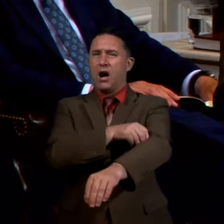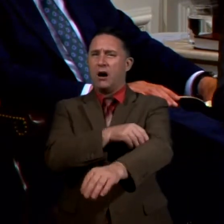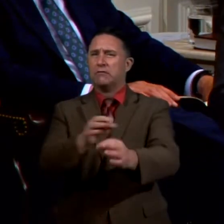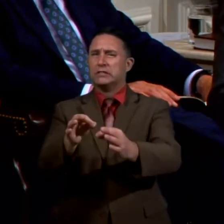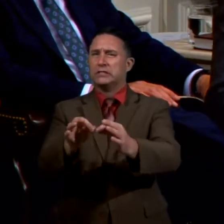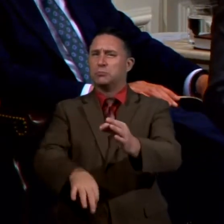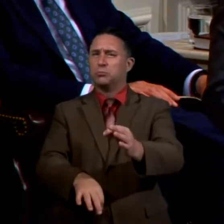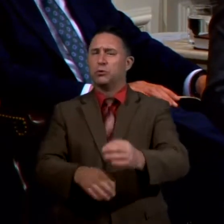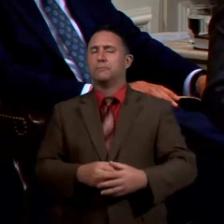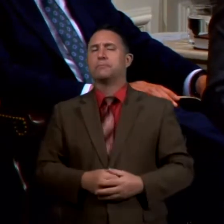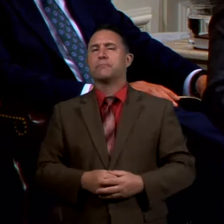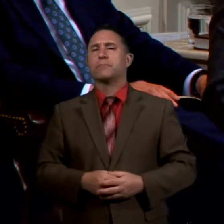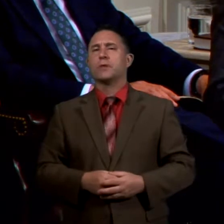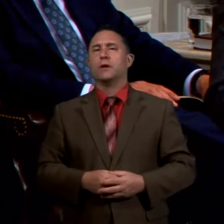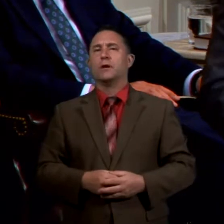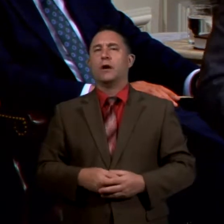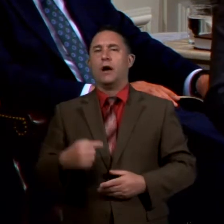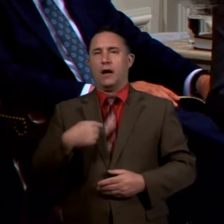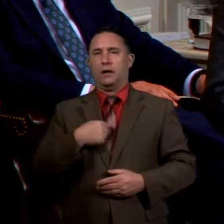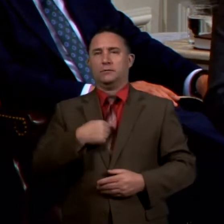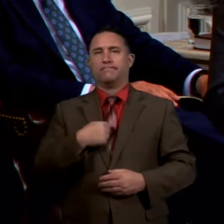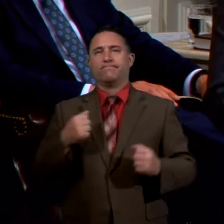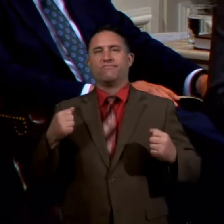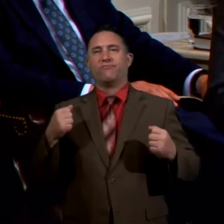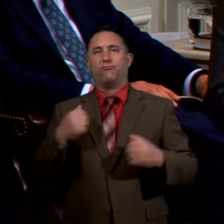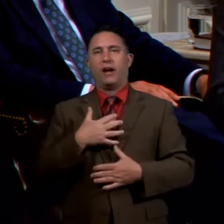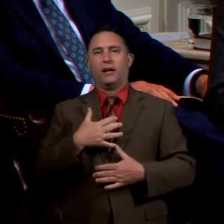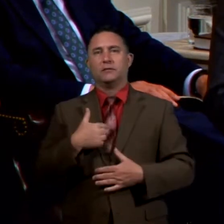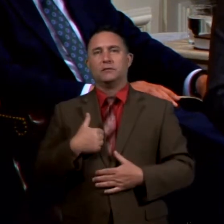simple. I was afraid.